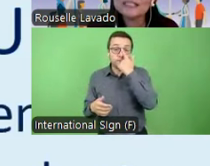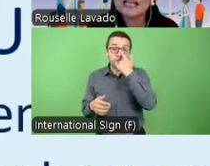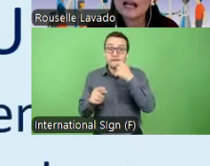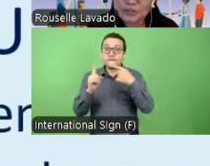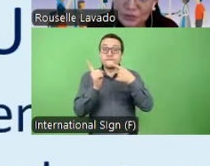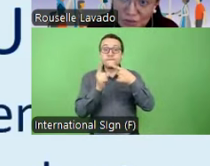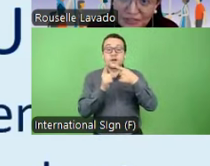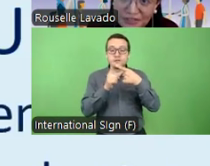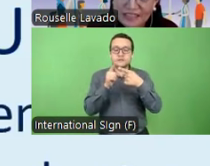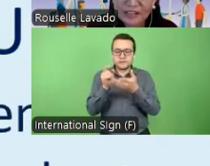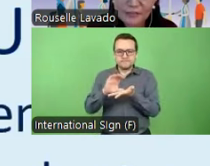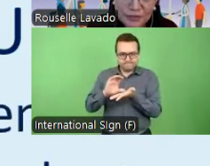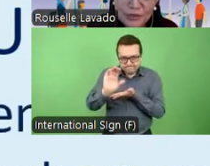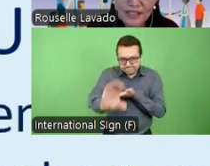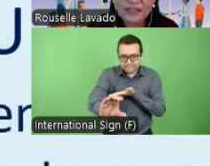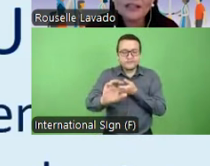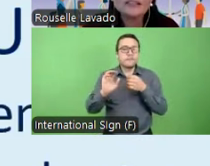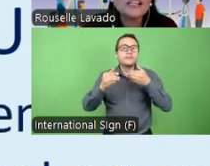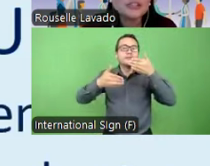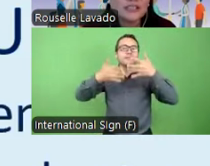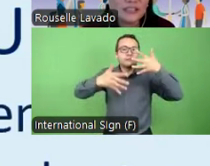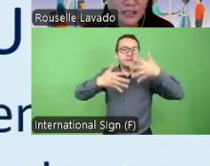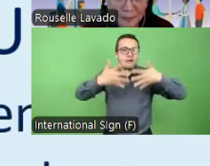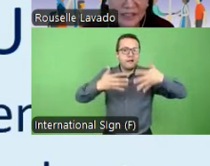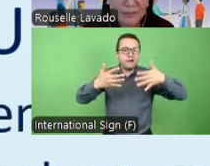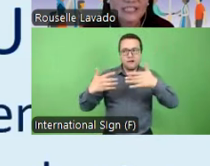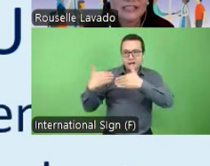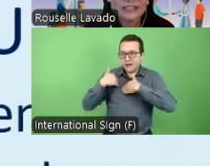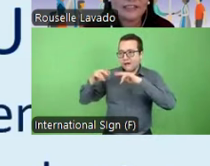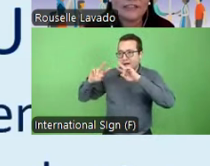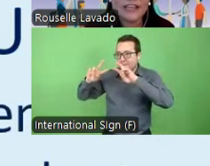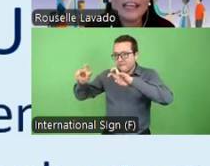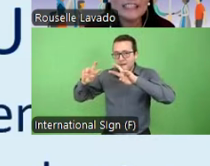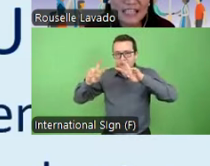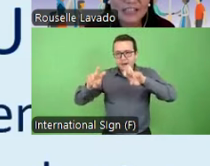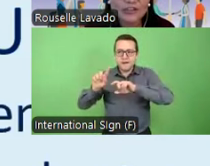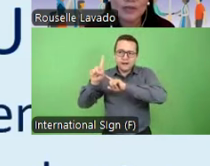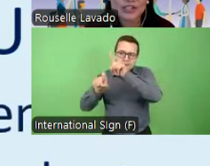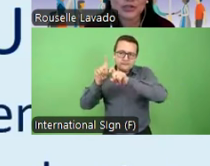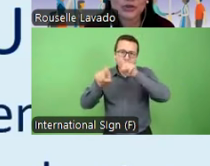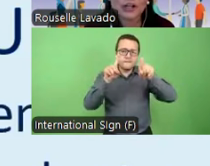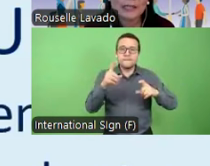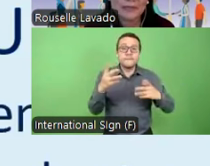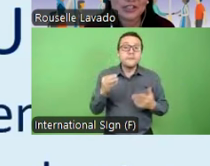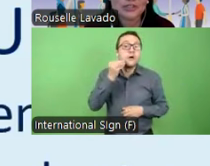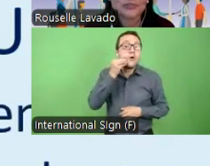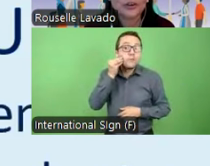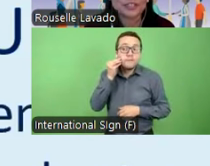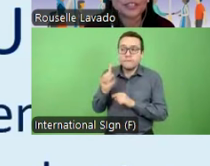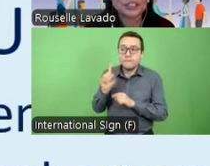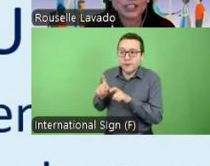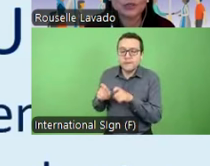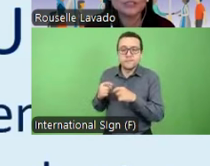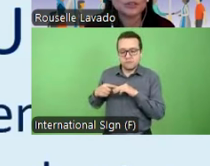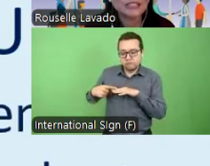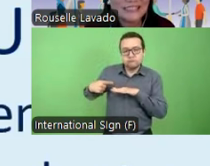This means household surveys that are frequent, nationally representative, and designed to measure all dimensions of